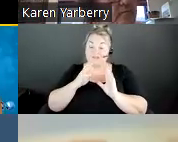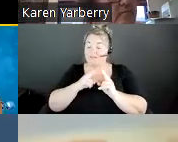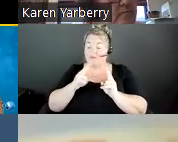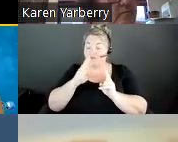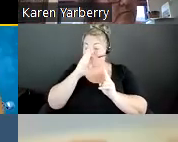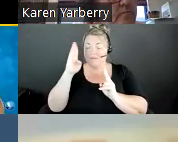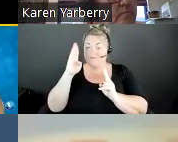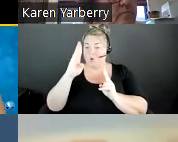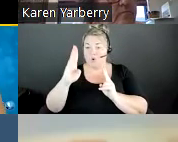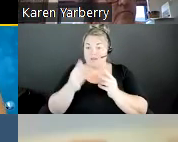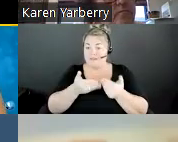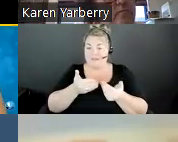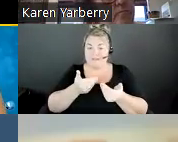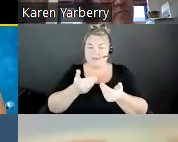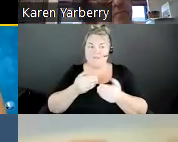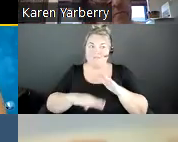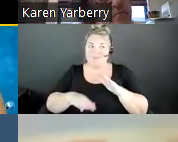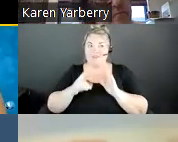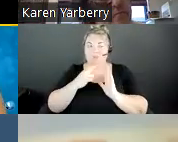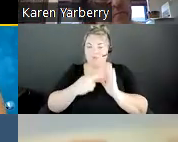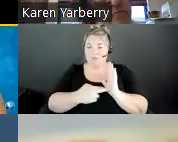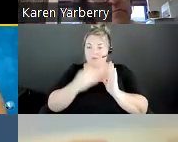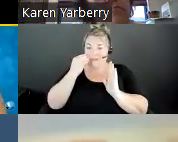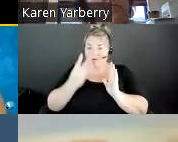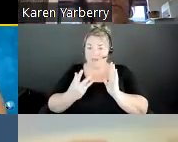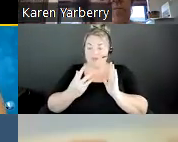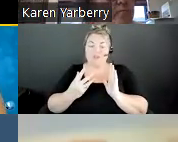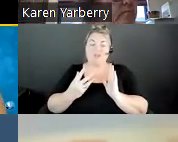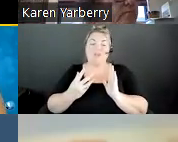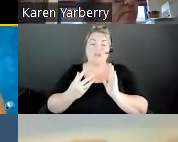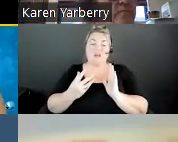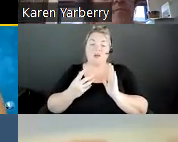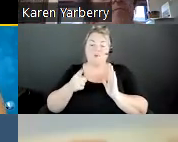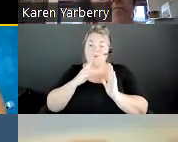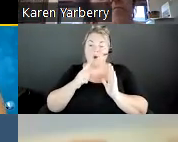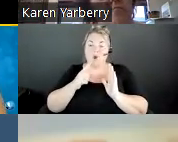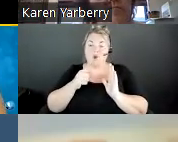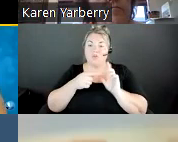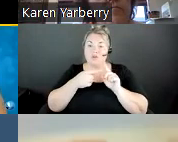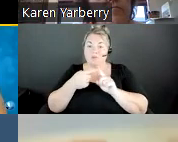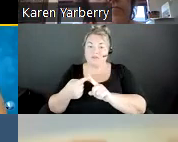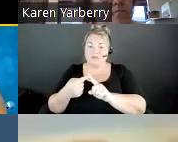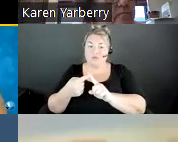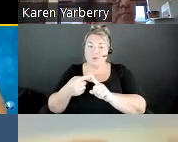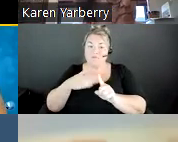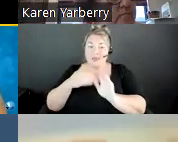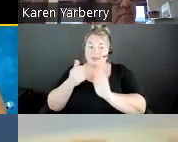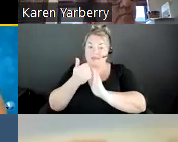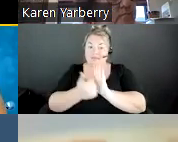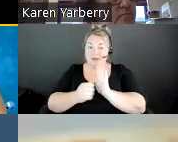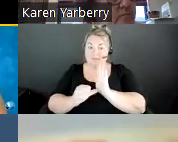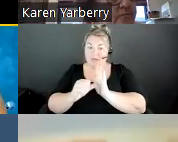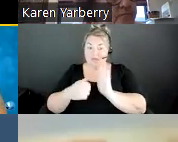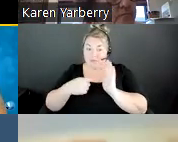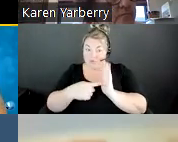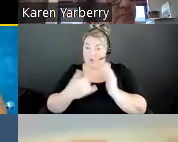straightforward and easy, basic registration information. You're directed to my account page, which I'm showing right